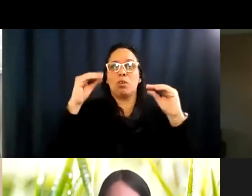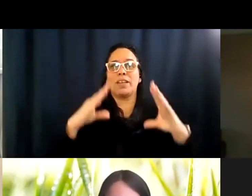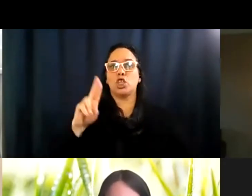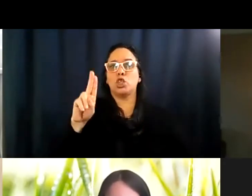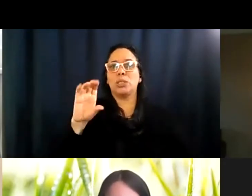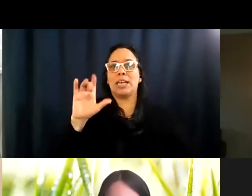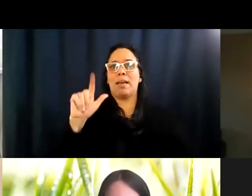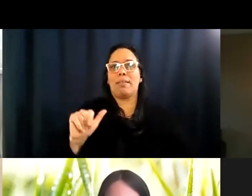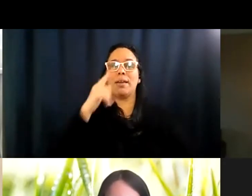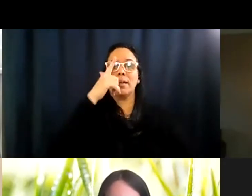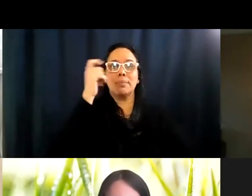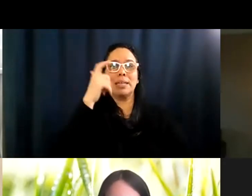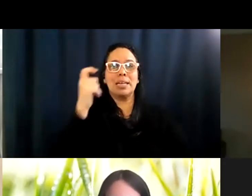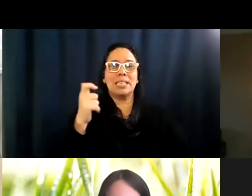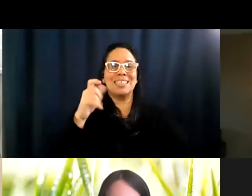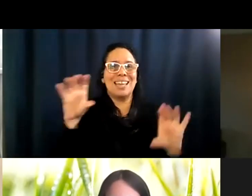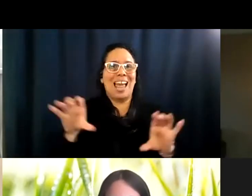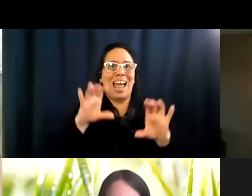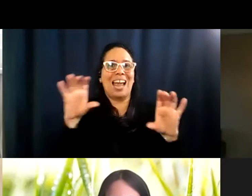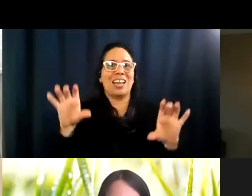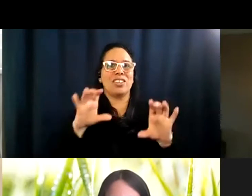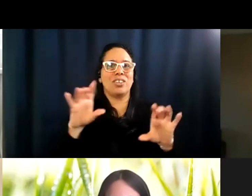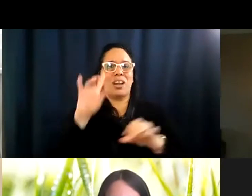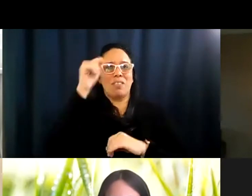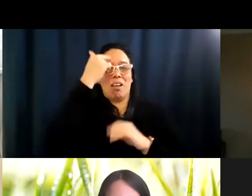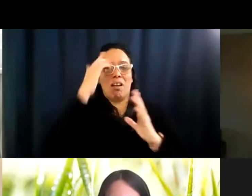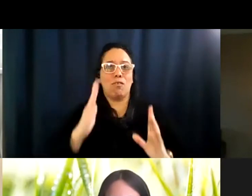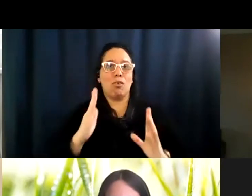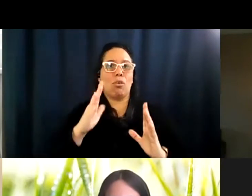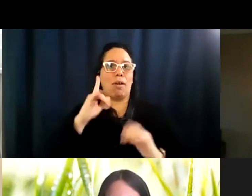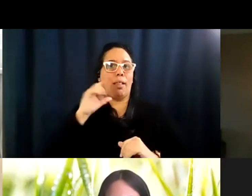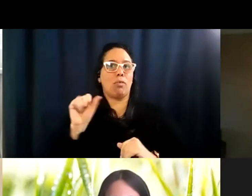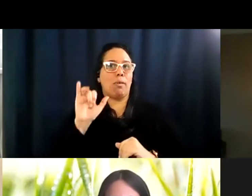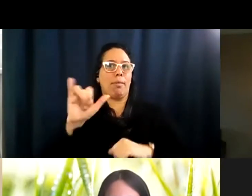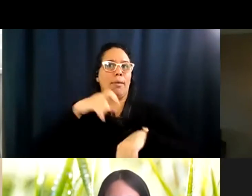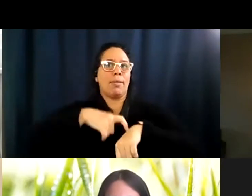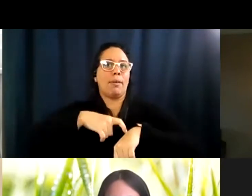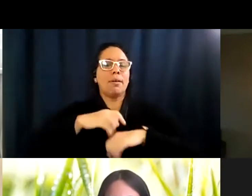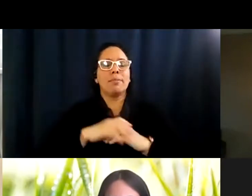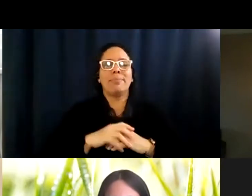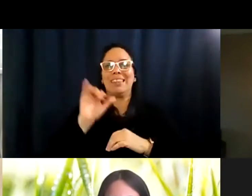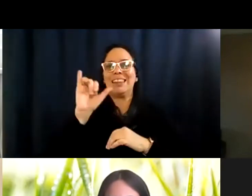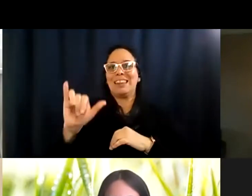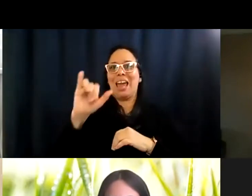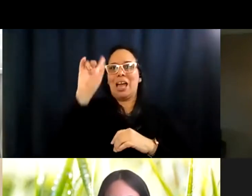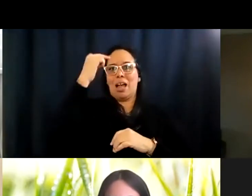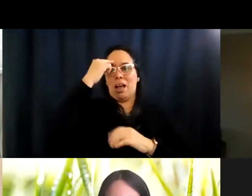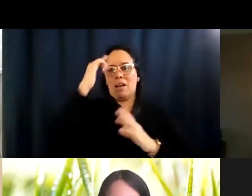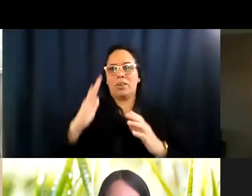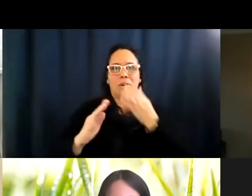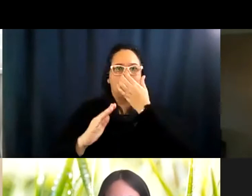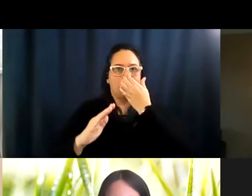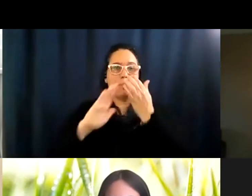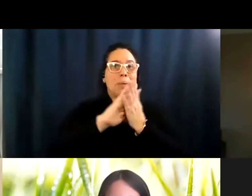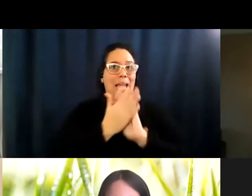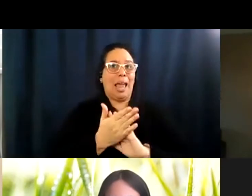large part due to the actions of the then governor of California. That governor would eventually become president of the